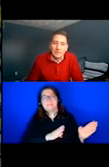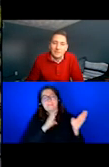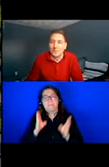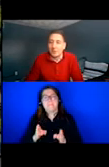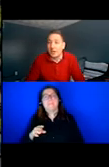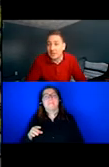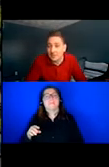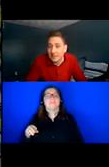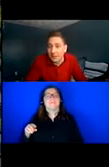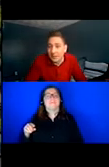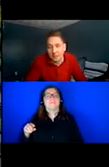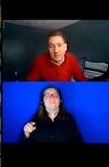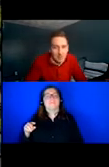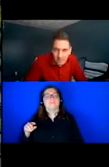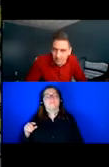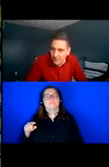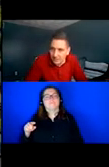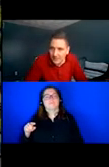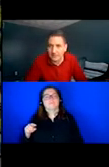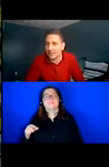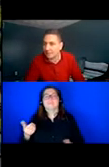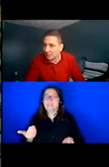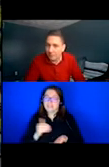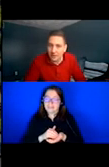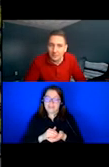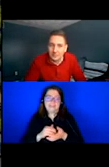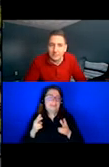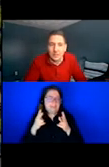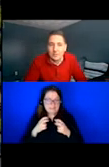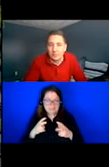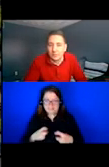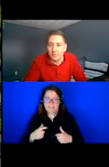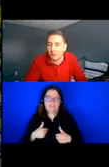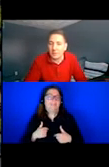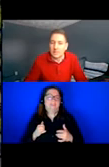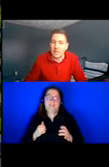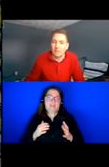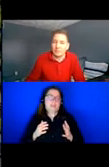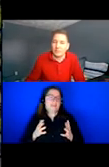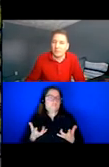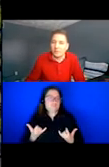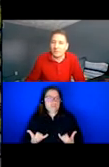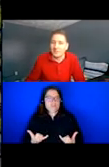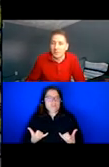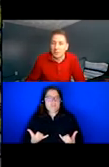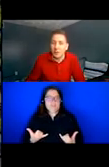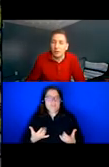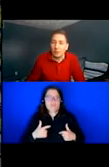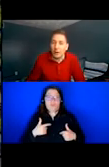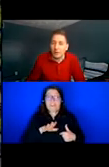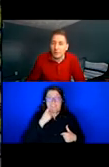Next one, you want to assess a little bit. I'm always about assessing. That's how I am as well. So your current state of your development area.